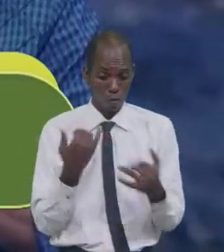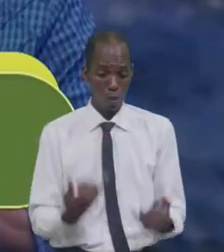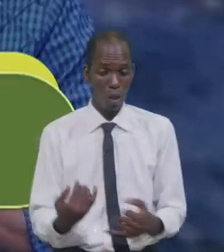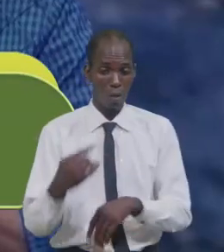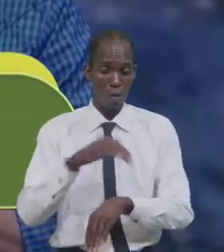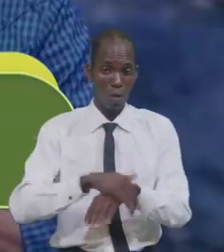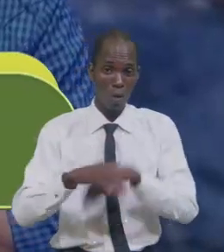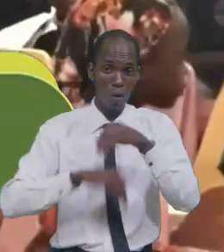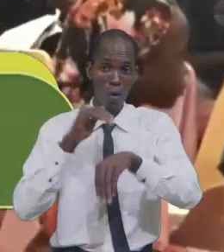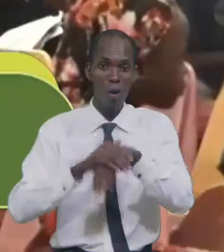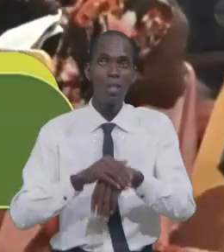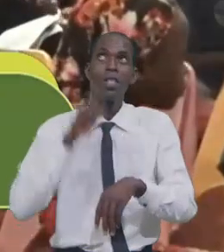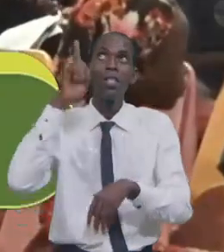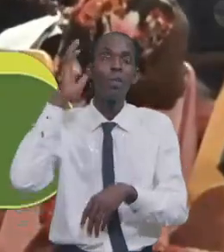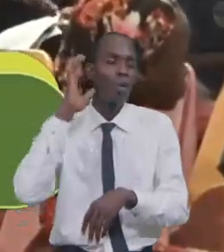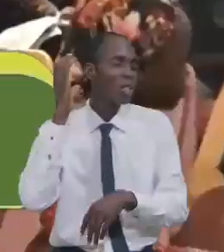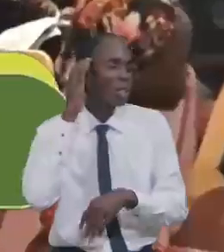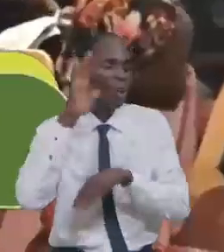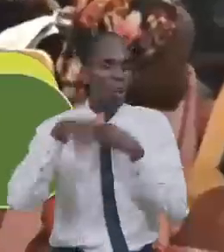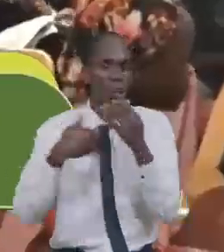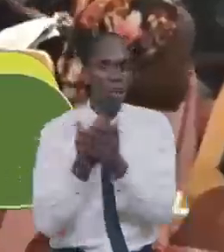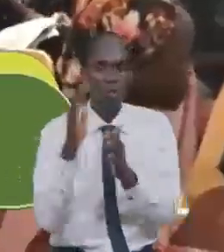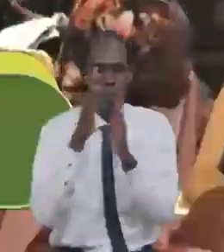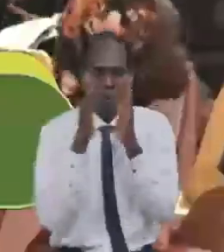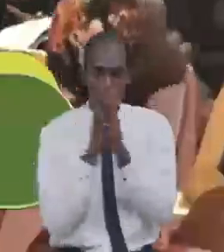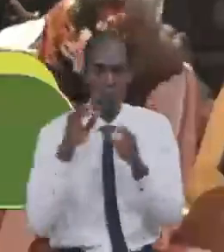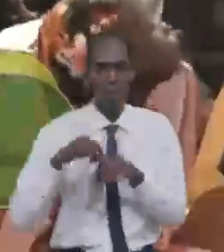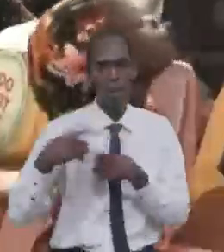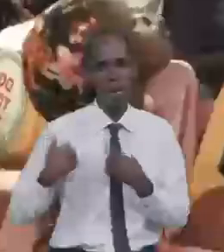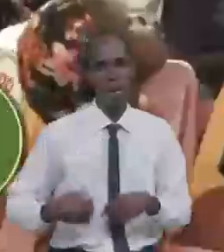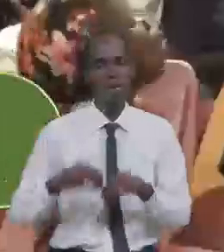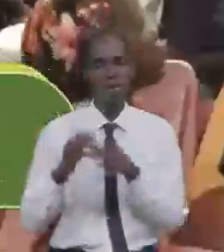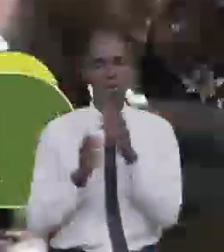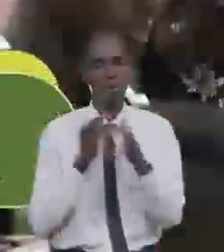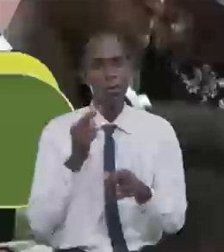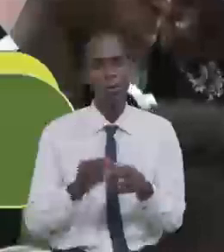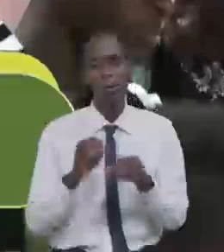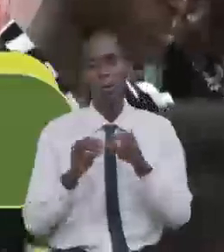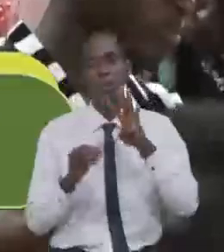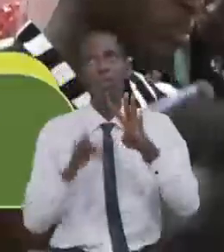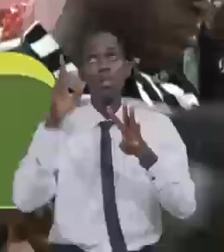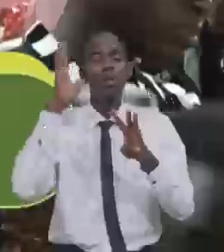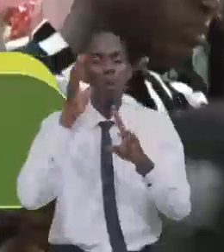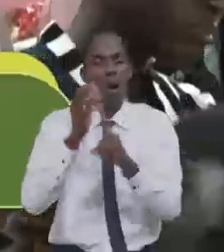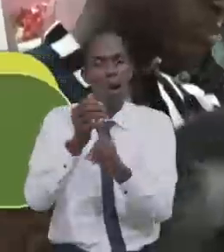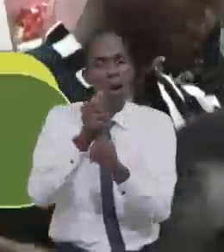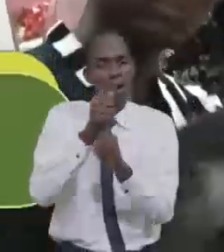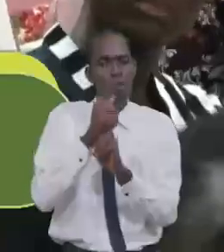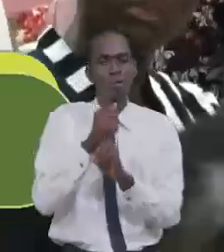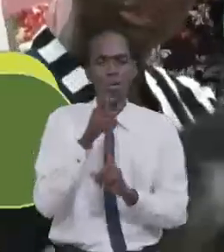every prayer of your heart. Yeah. Number four, he will hold you. You will not